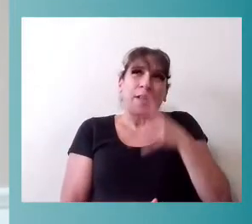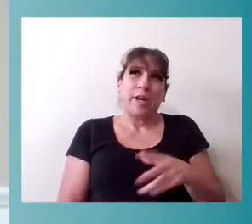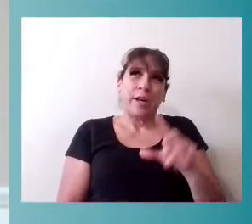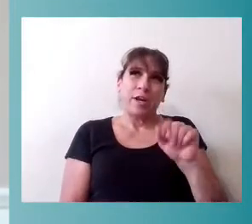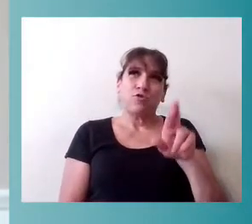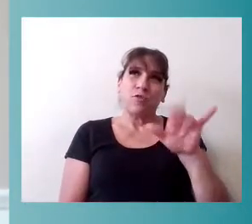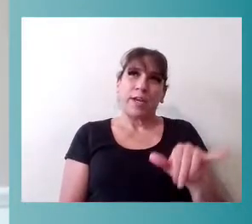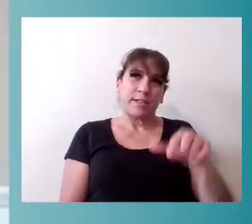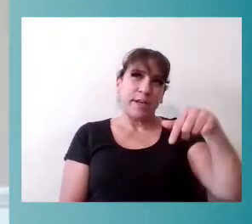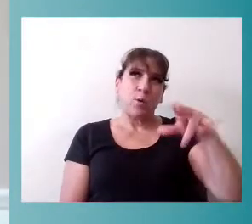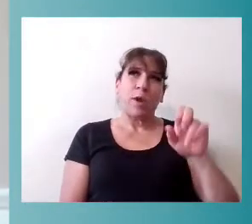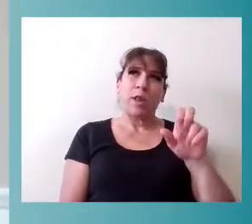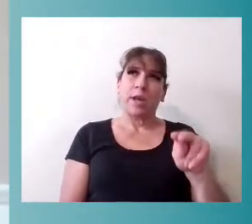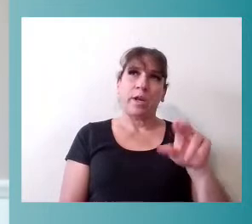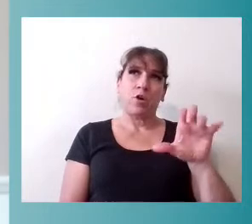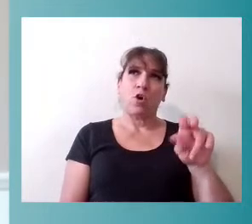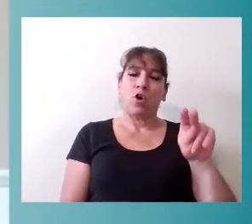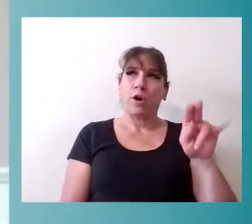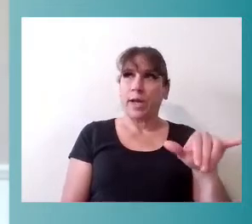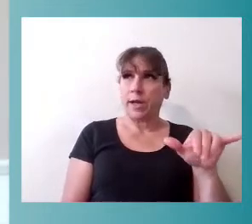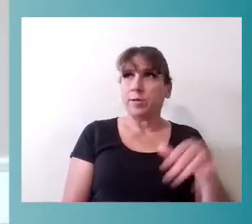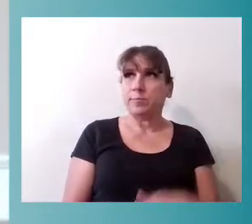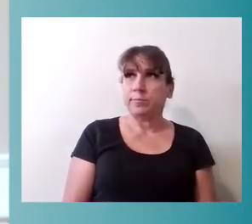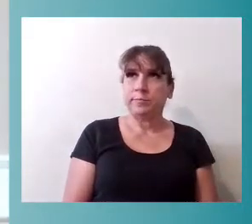Tracey Quillen Carney.